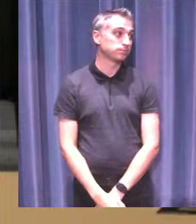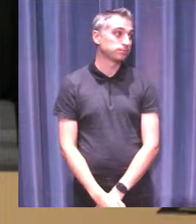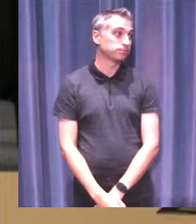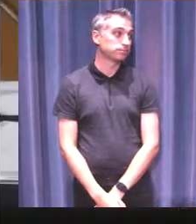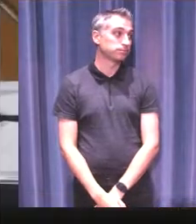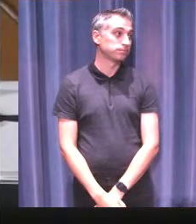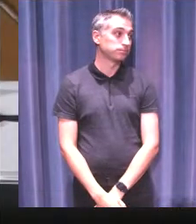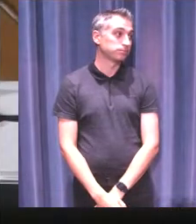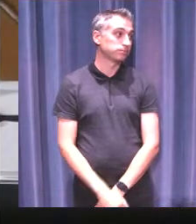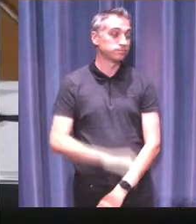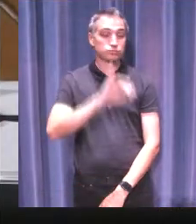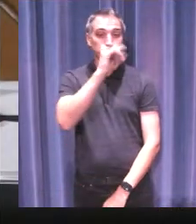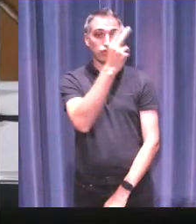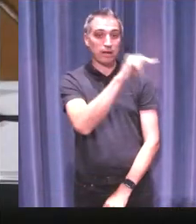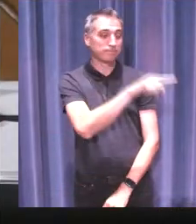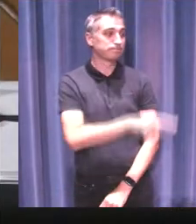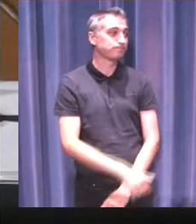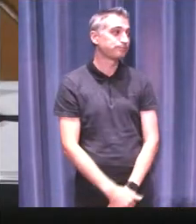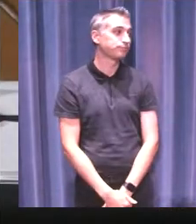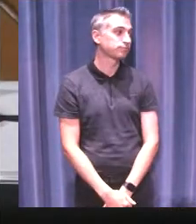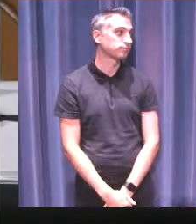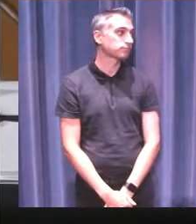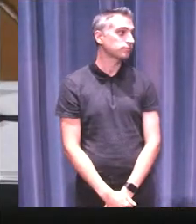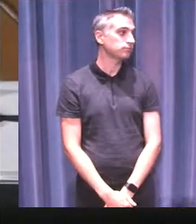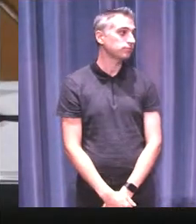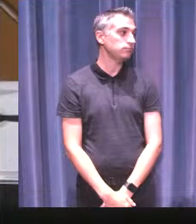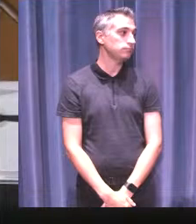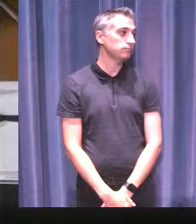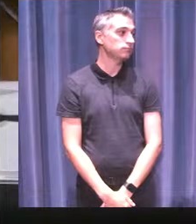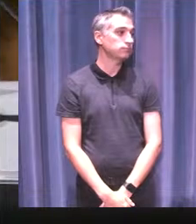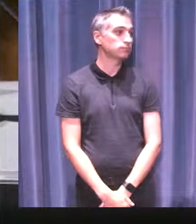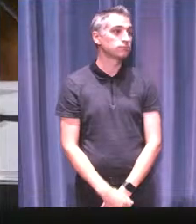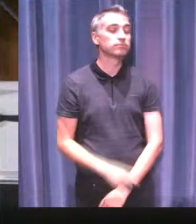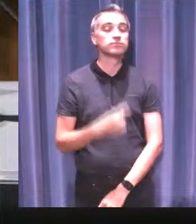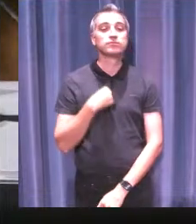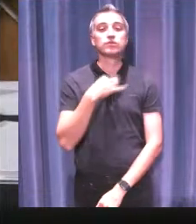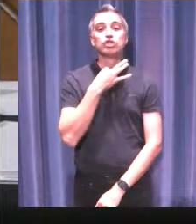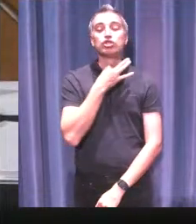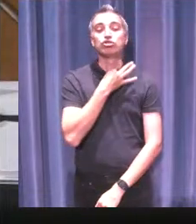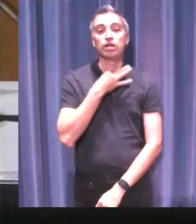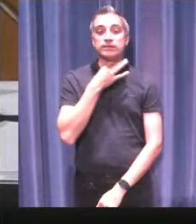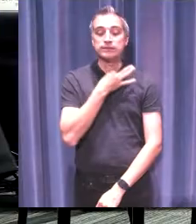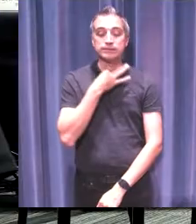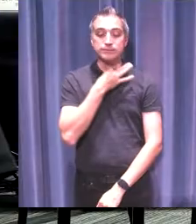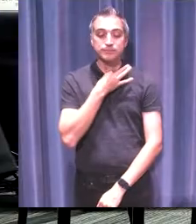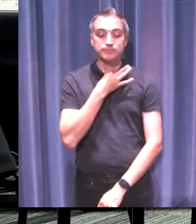So, John. Just out of curiosity, since this is